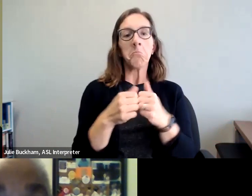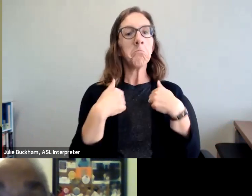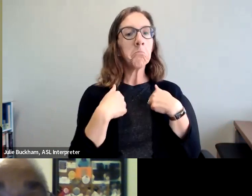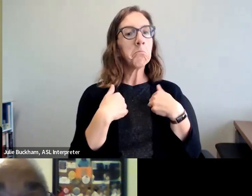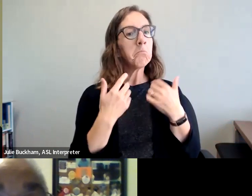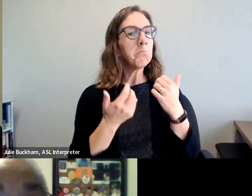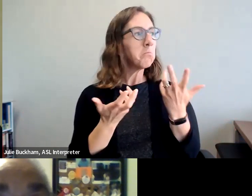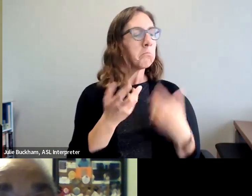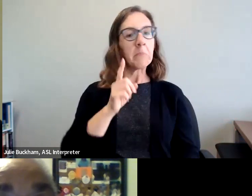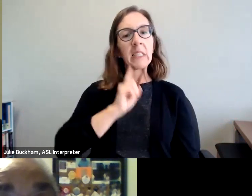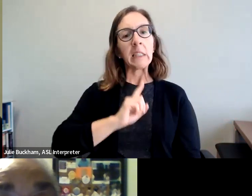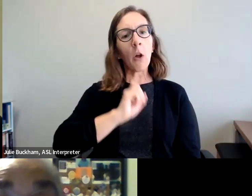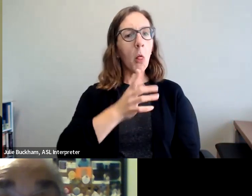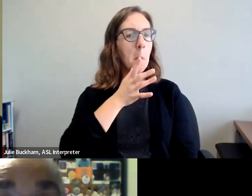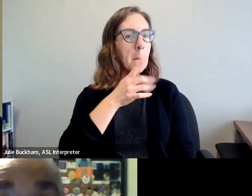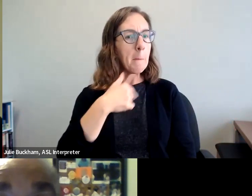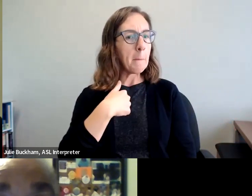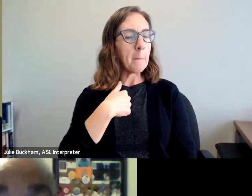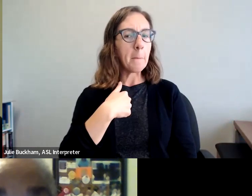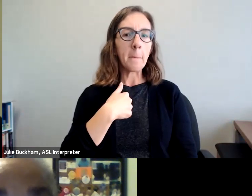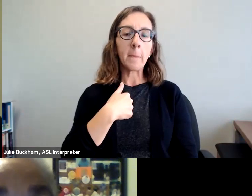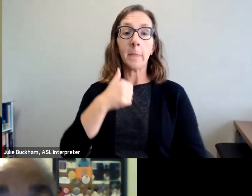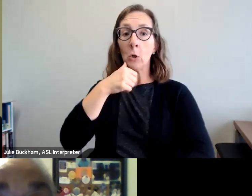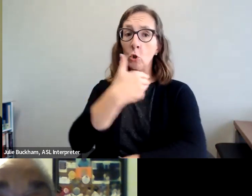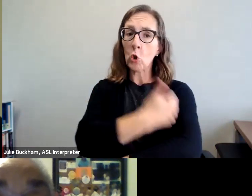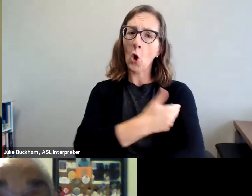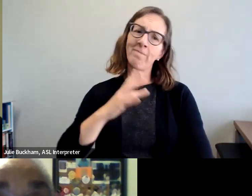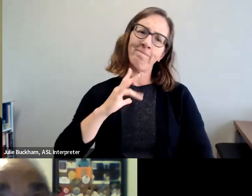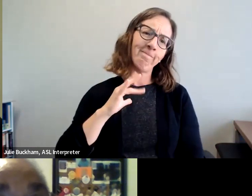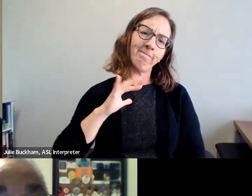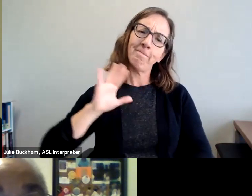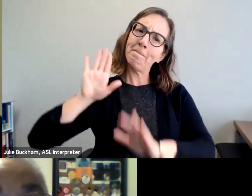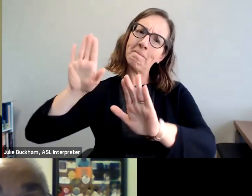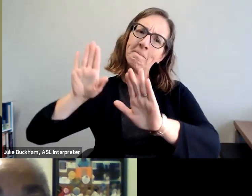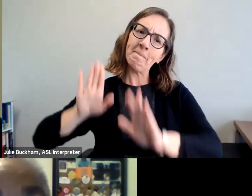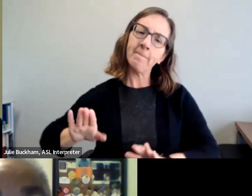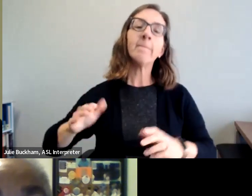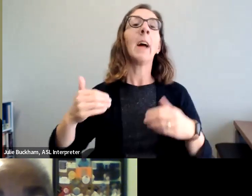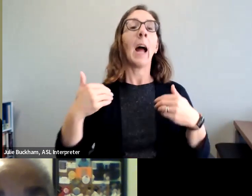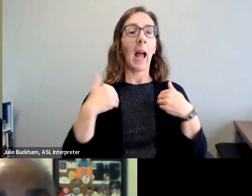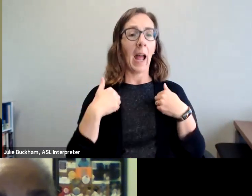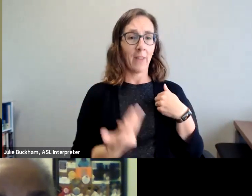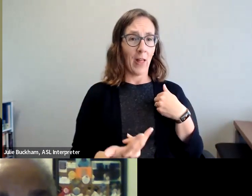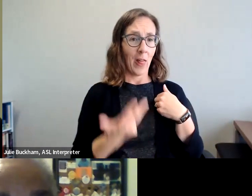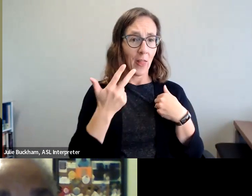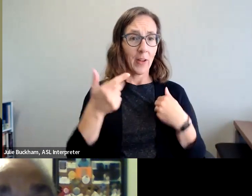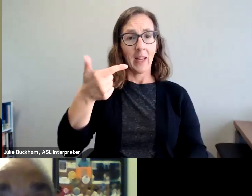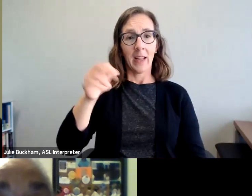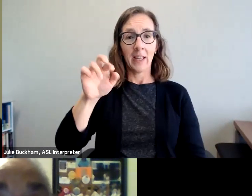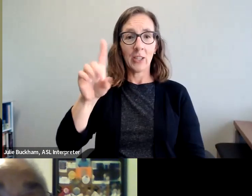single mom to a wonderful daughter, and I have 3